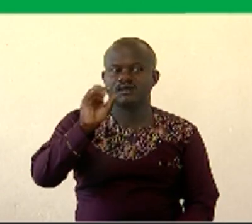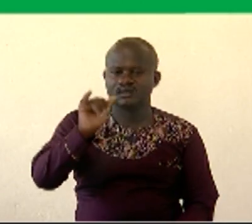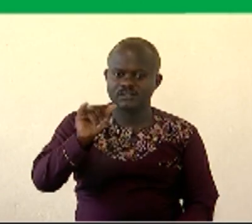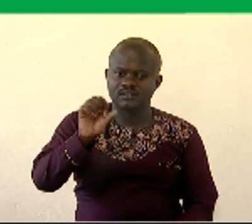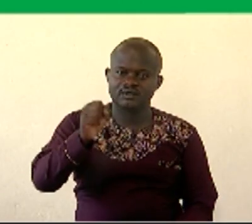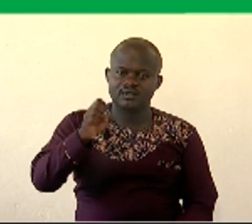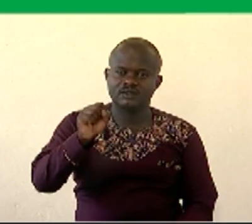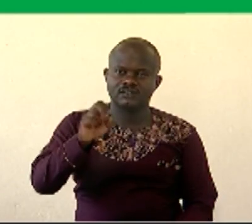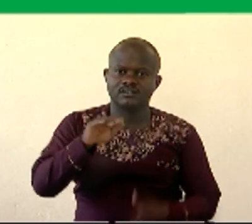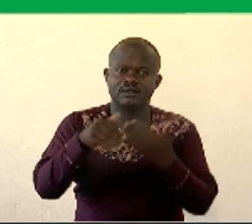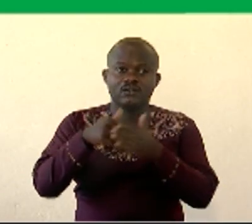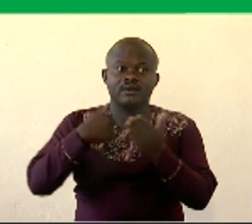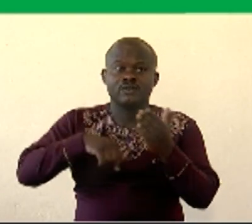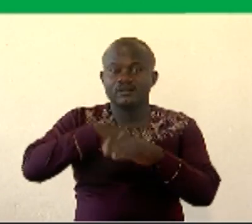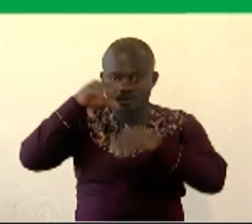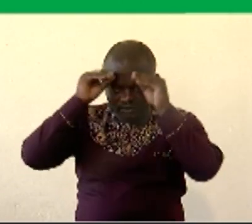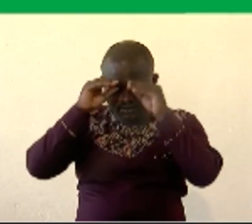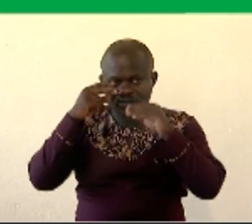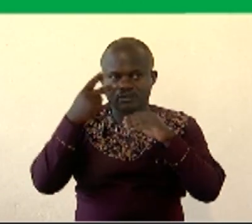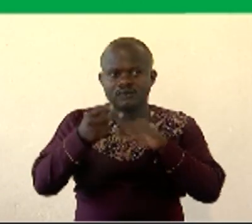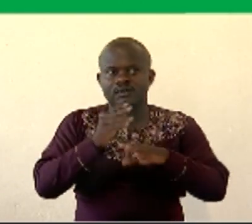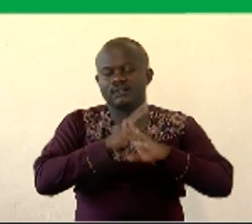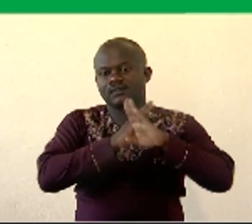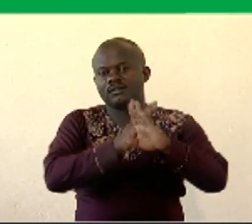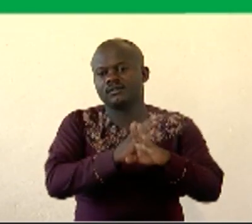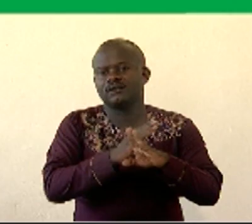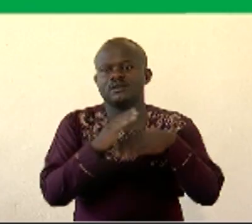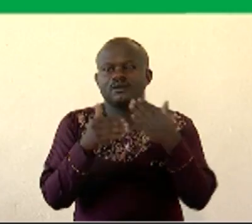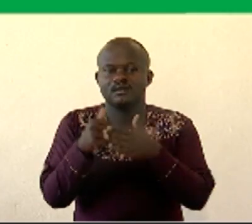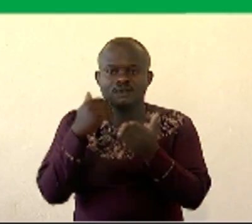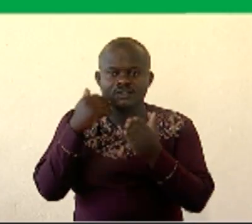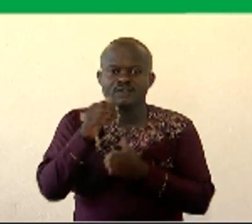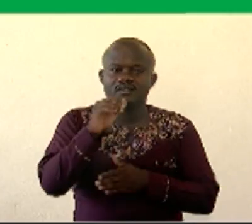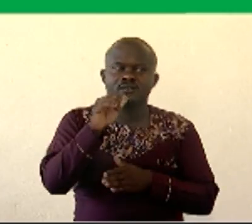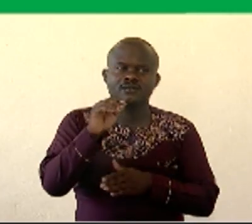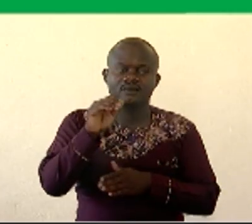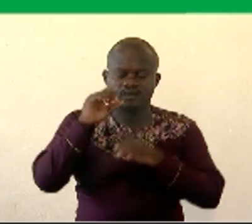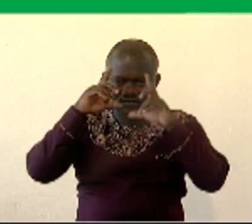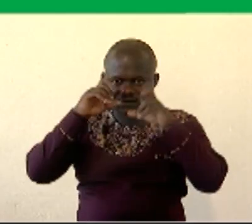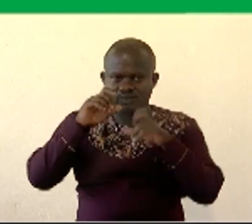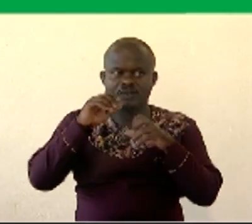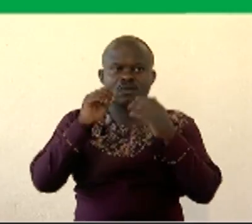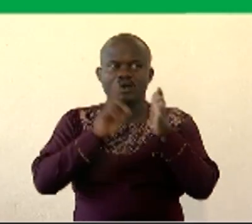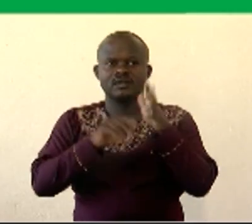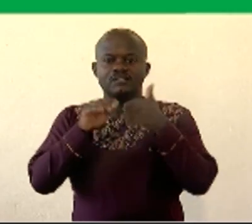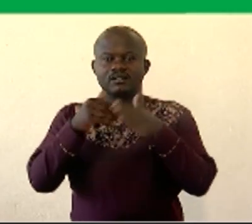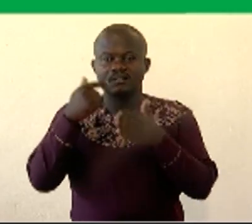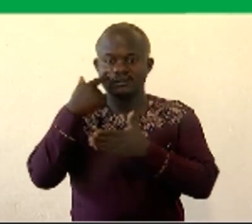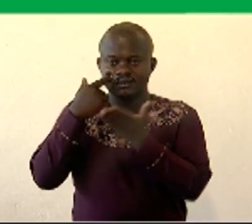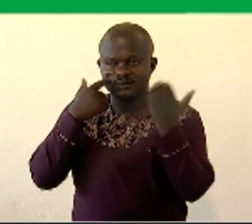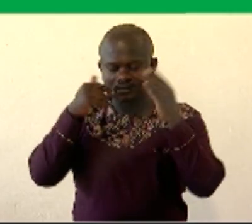2. We're going to discuss about limiting factors of photosynthesis. What are the learning objectives of the